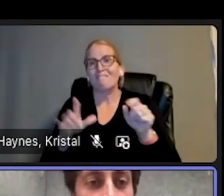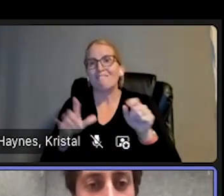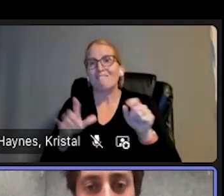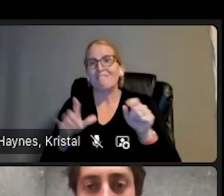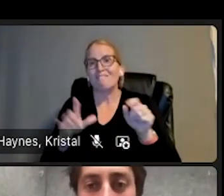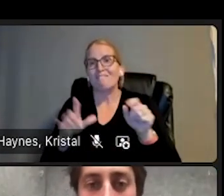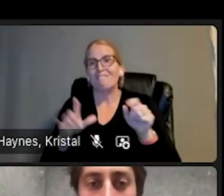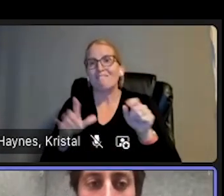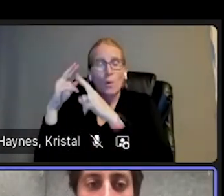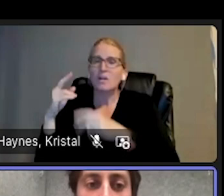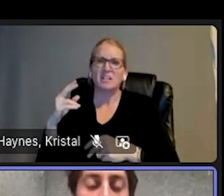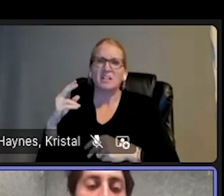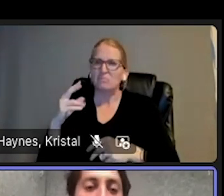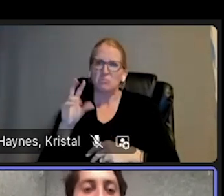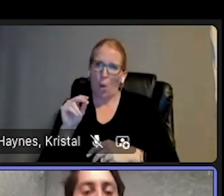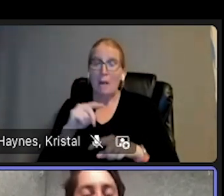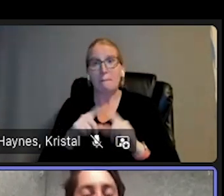gaps.